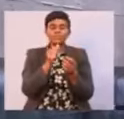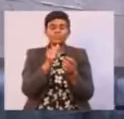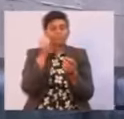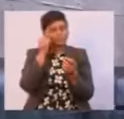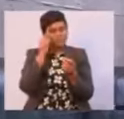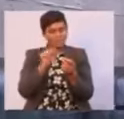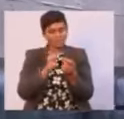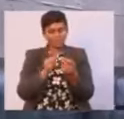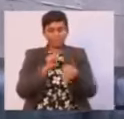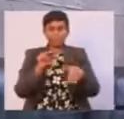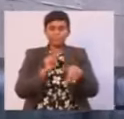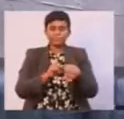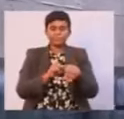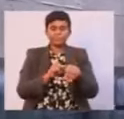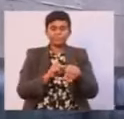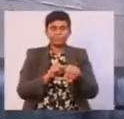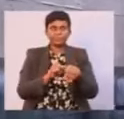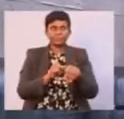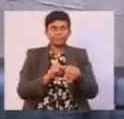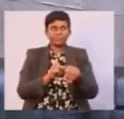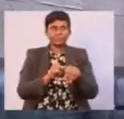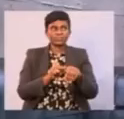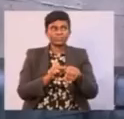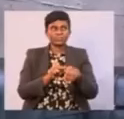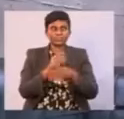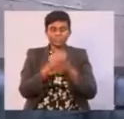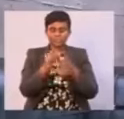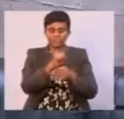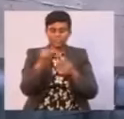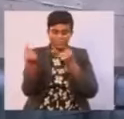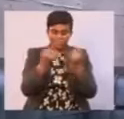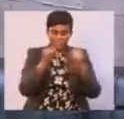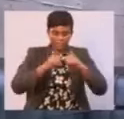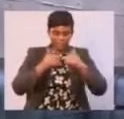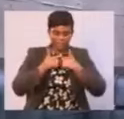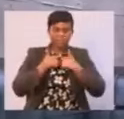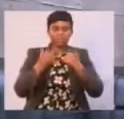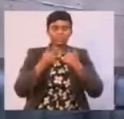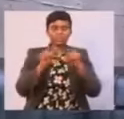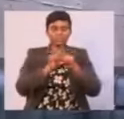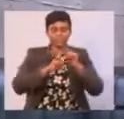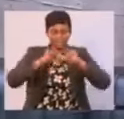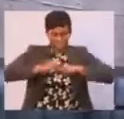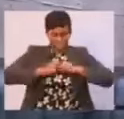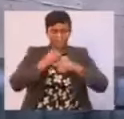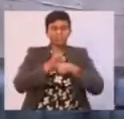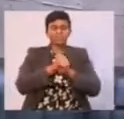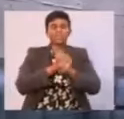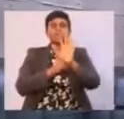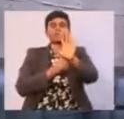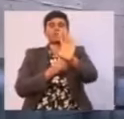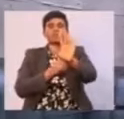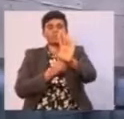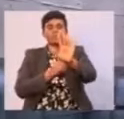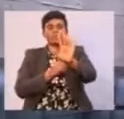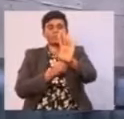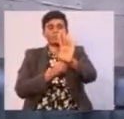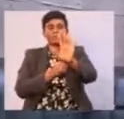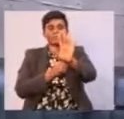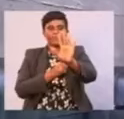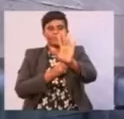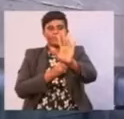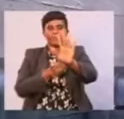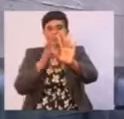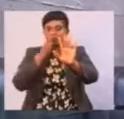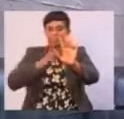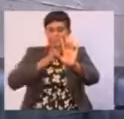nation. Some of the situations we have ended up with are self-induced. Hold, Honourable Member. Madam Speaker,